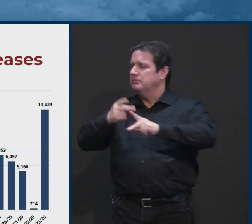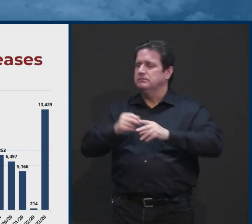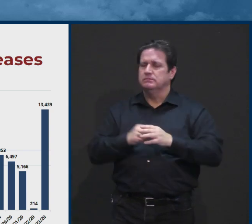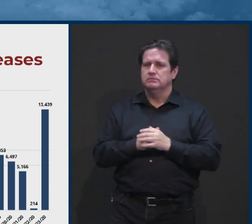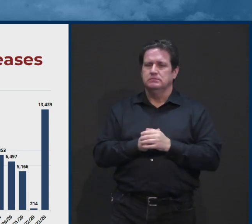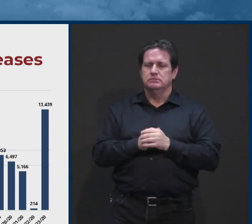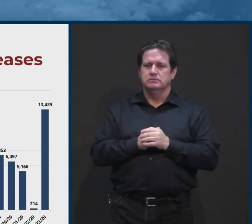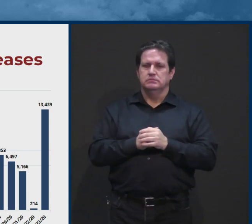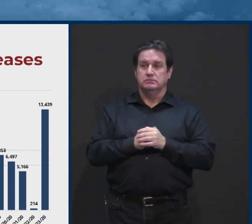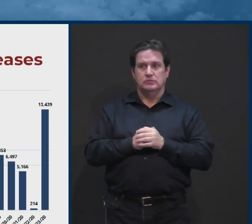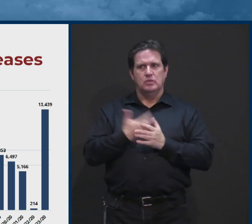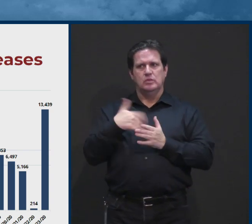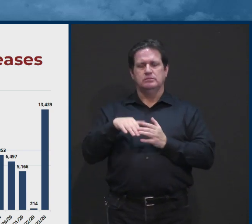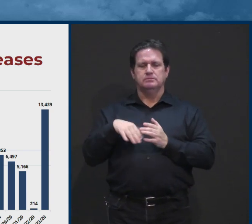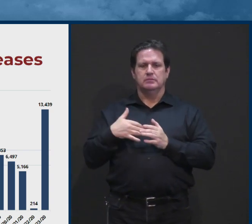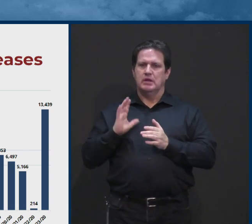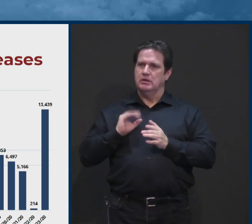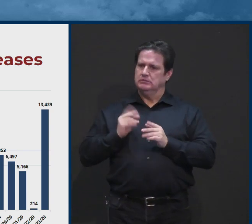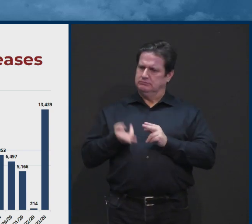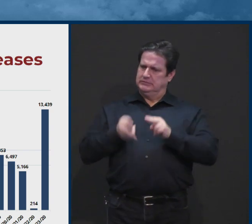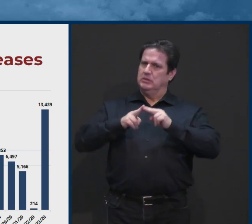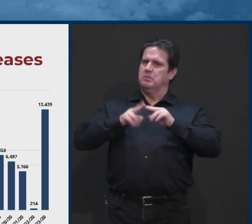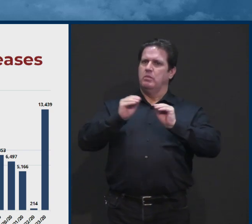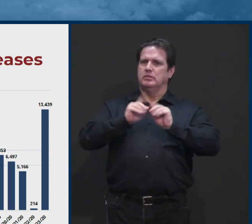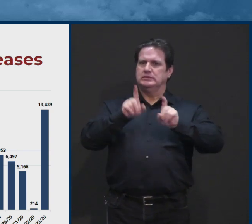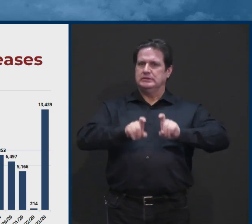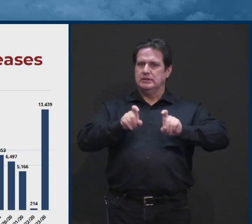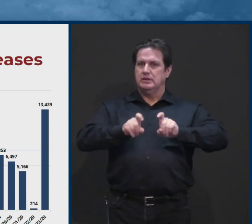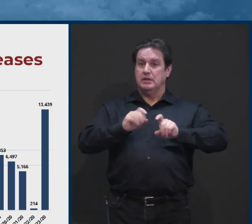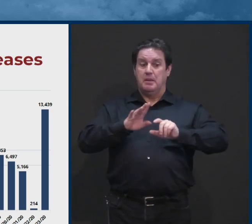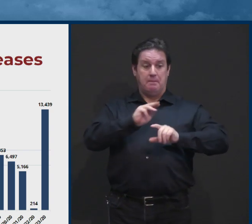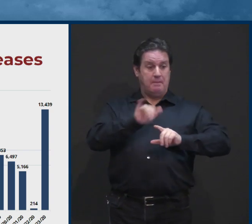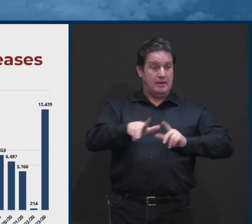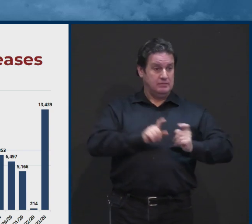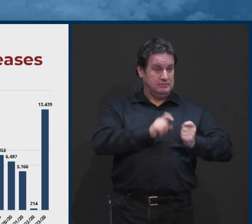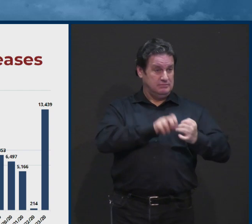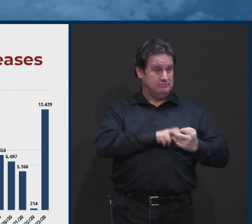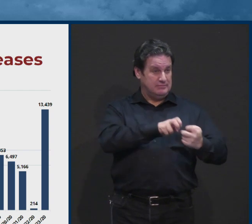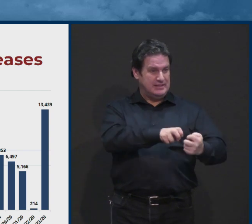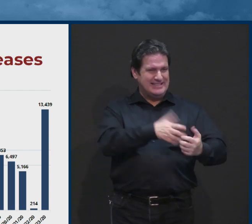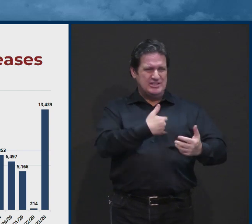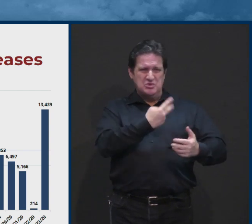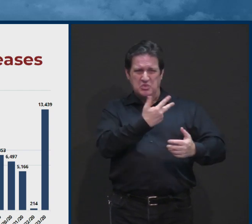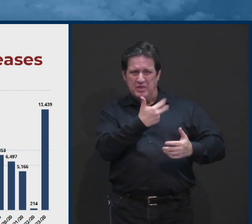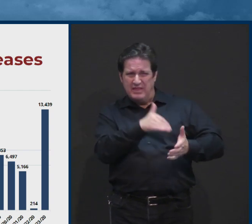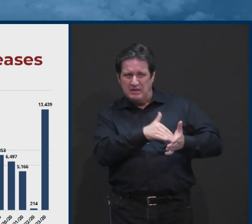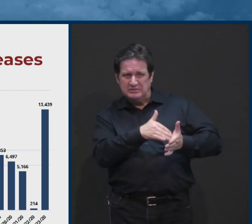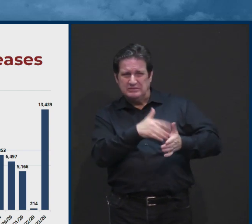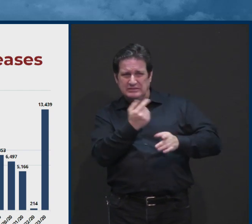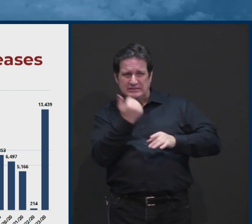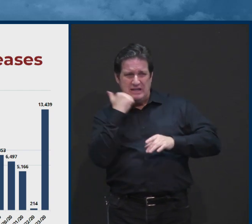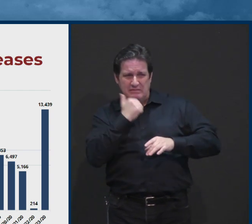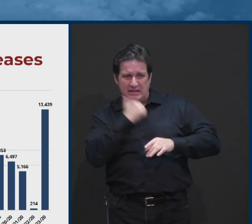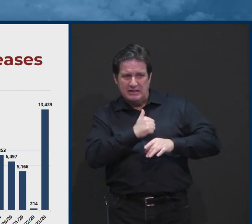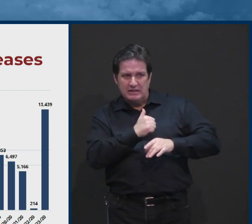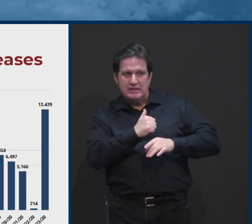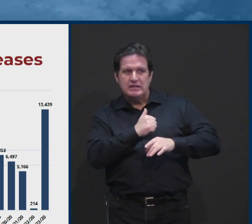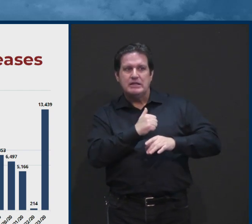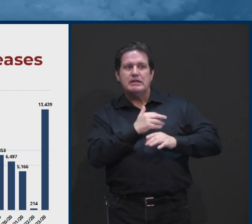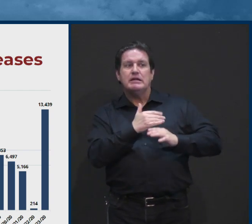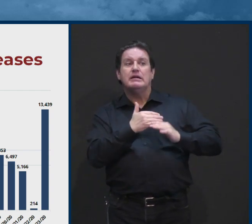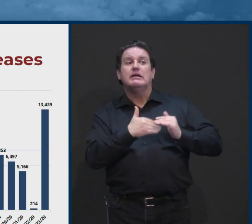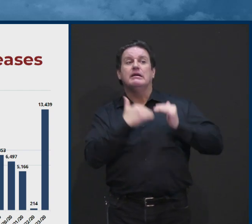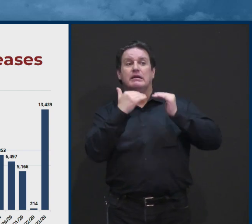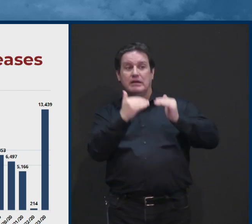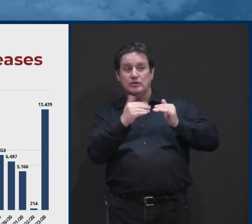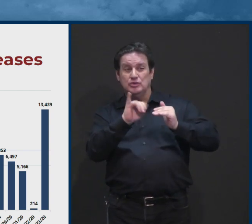been very receptive to us increasing our capacity. When we met with them back in May, we wanted to do about 2,000 to 3,000 tests a day. Then we moved